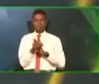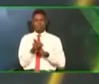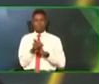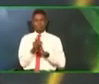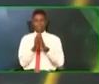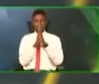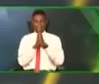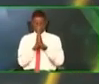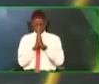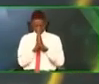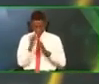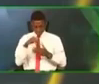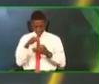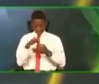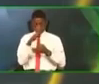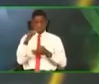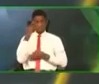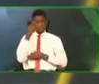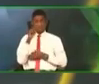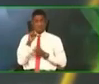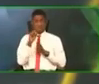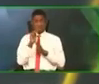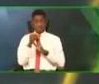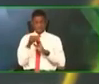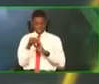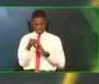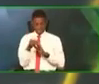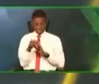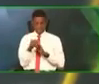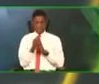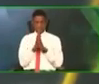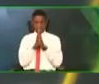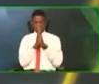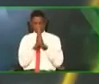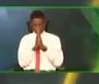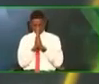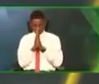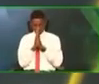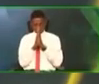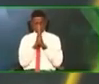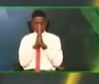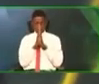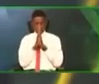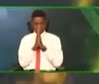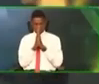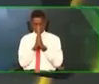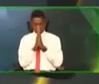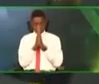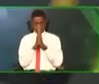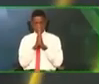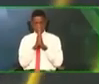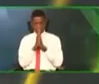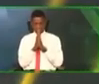Radeka balaka taska brende gebelegoto siata. Savreska berede berendo siata. Someone is